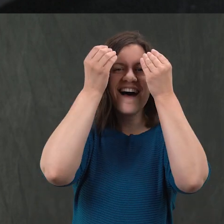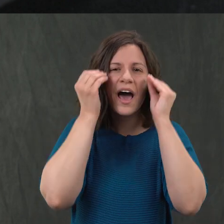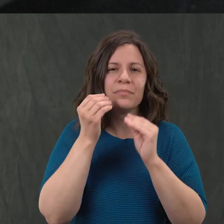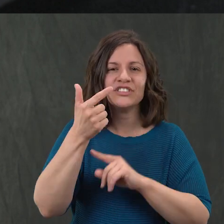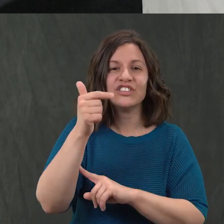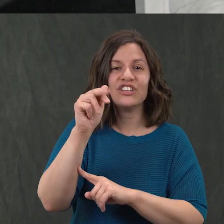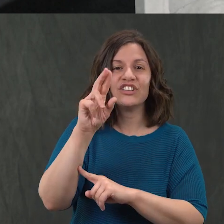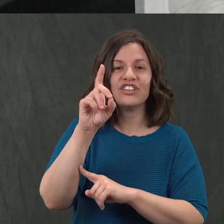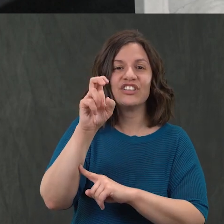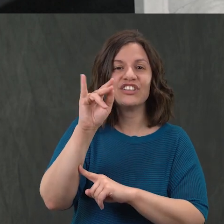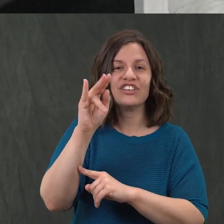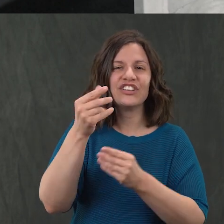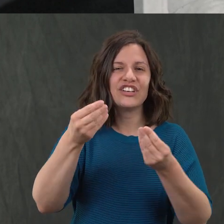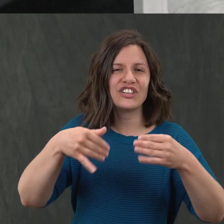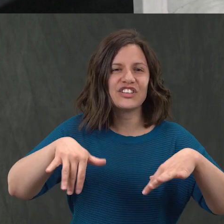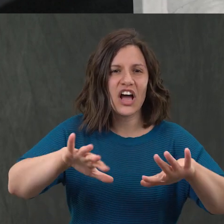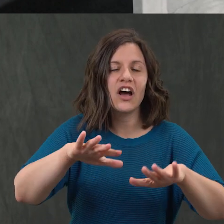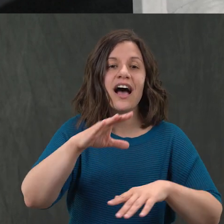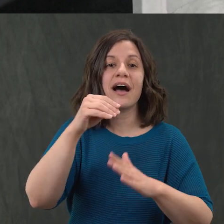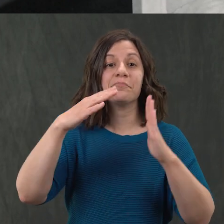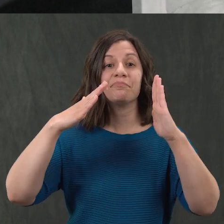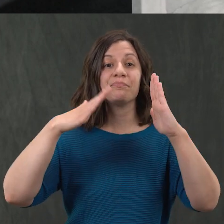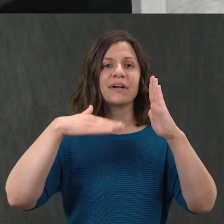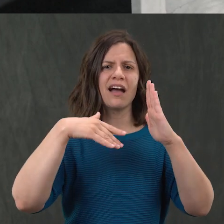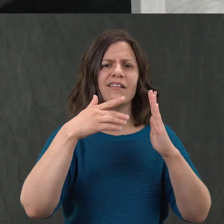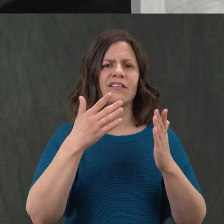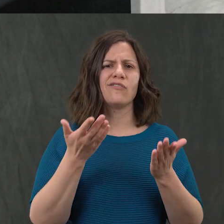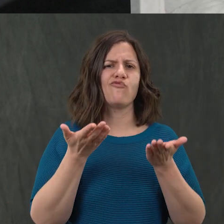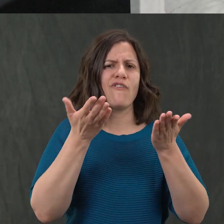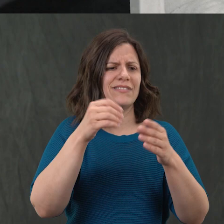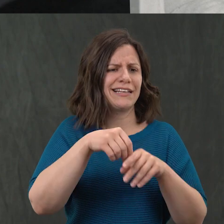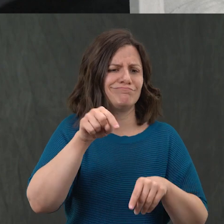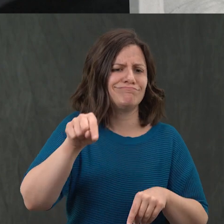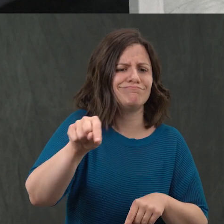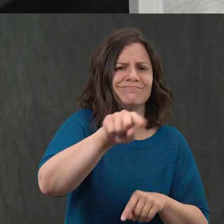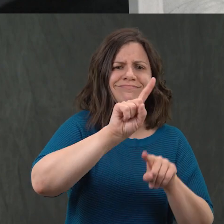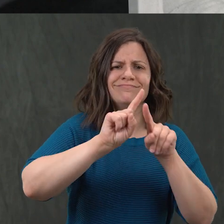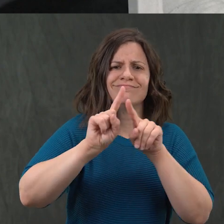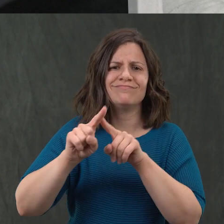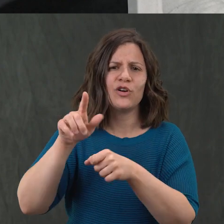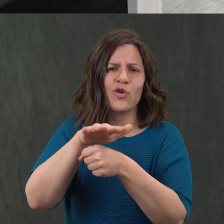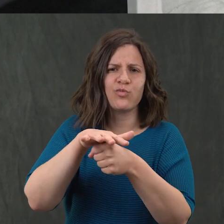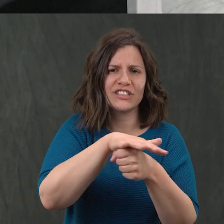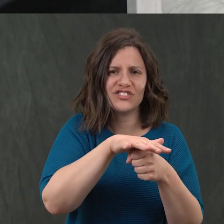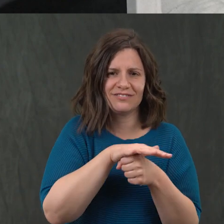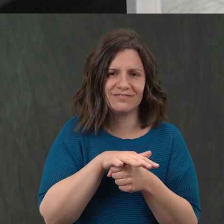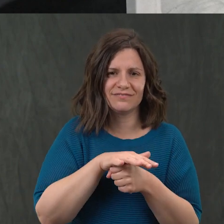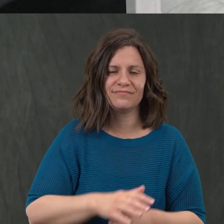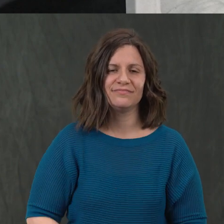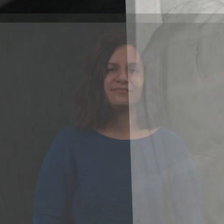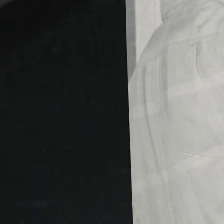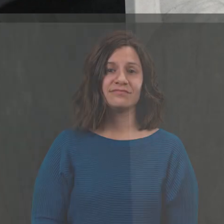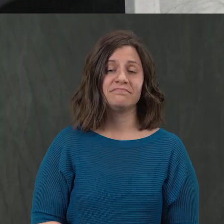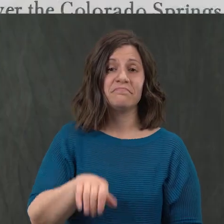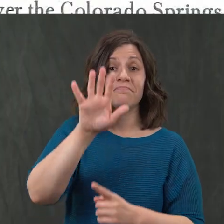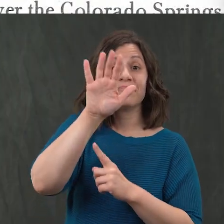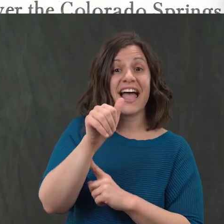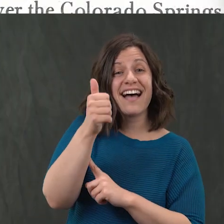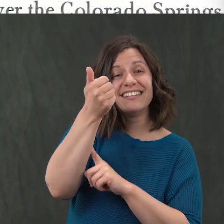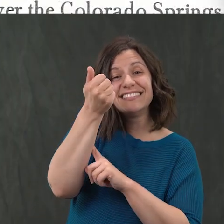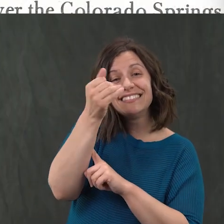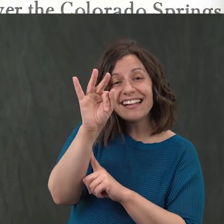cosmetology, gardening, and painting were offered in different locations.